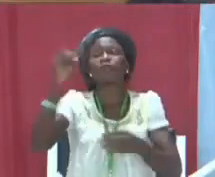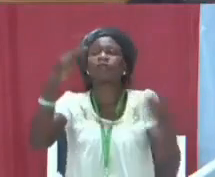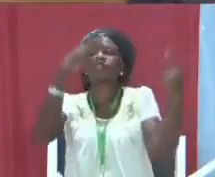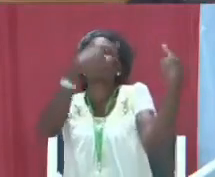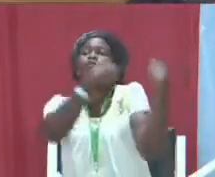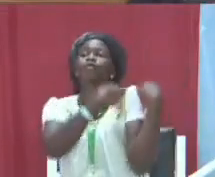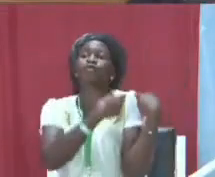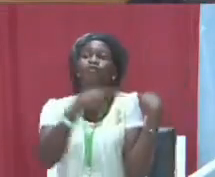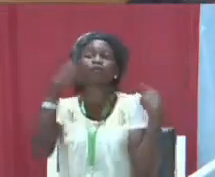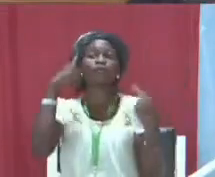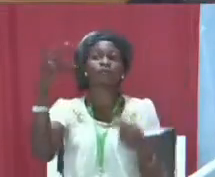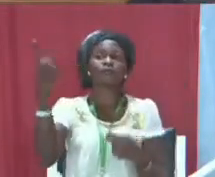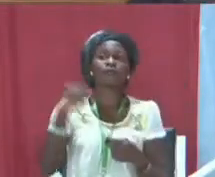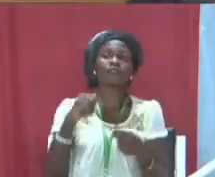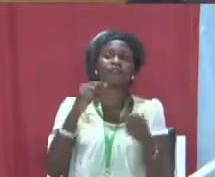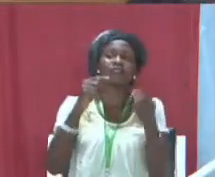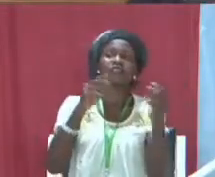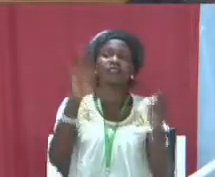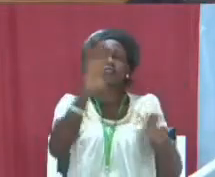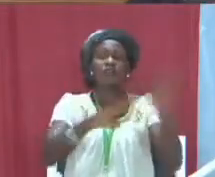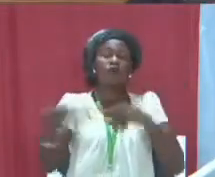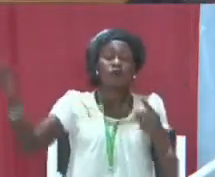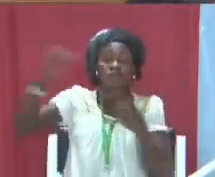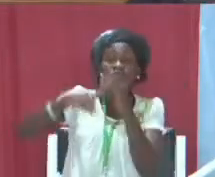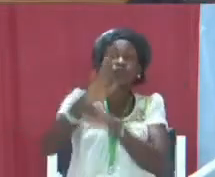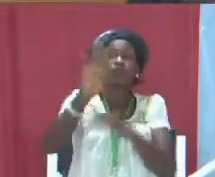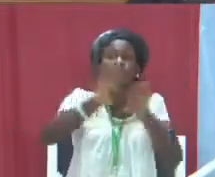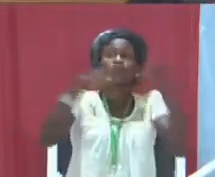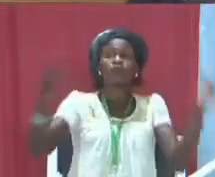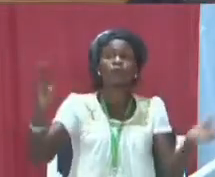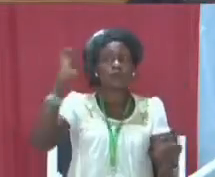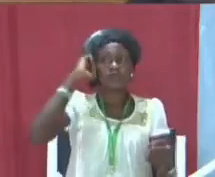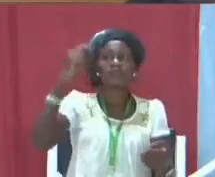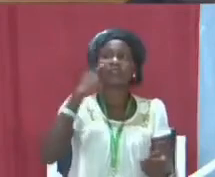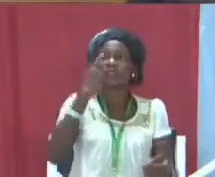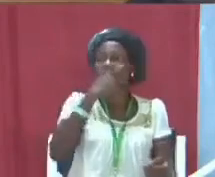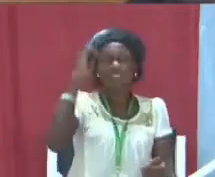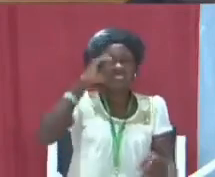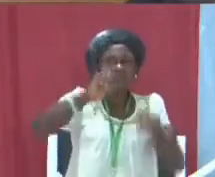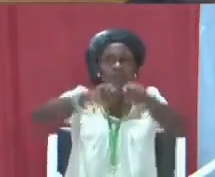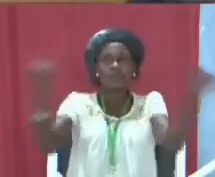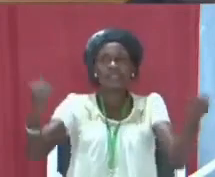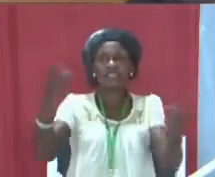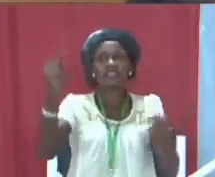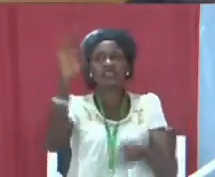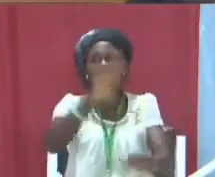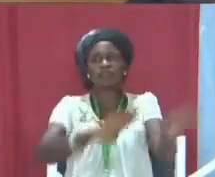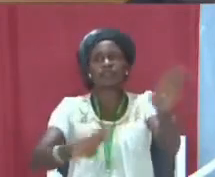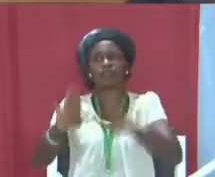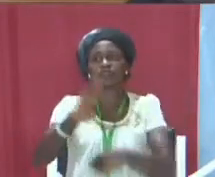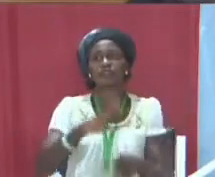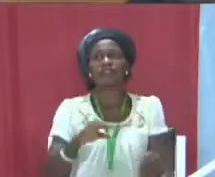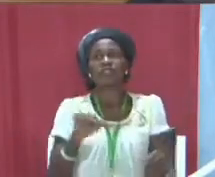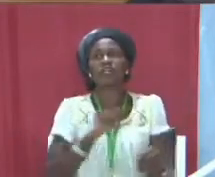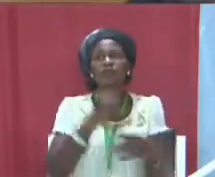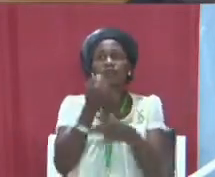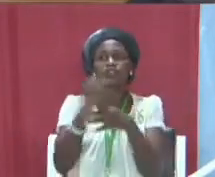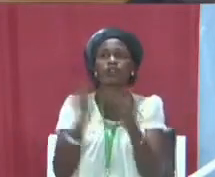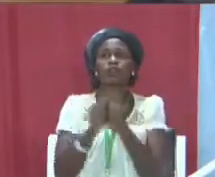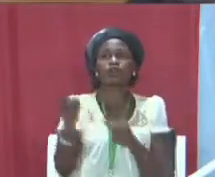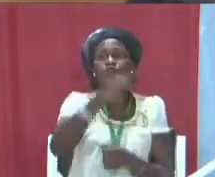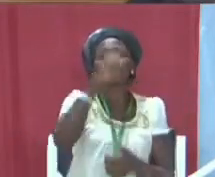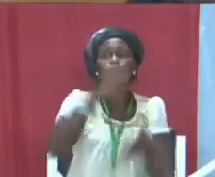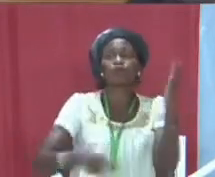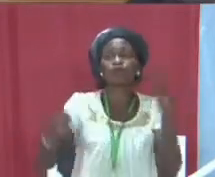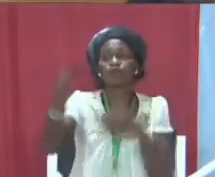responsible for the siege until God opened his eyes. In breaking the siege, I will share with you quickly what you